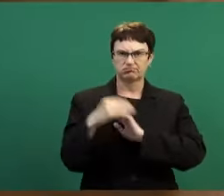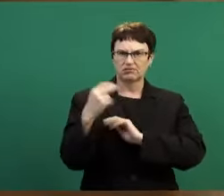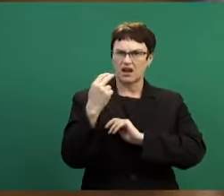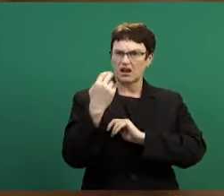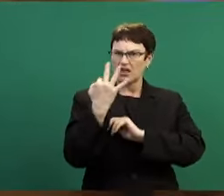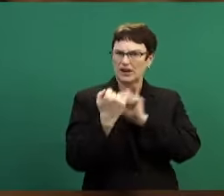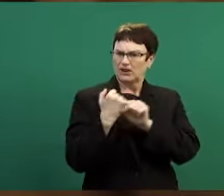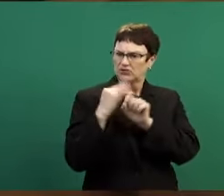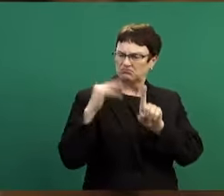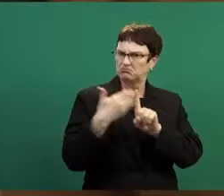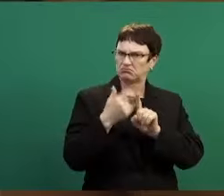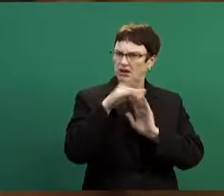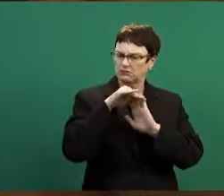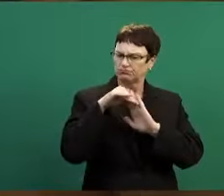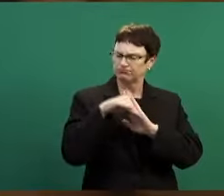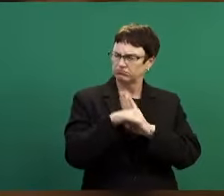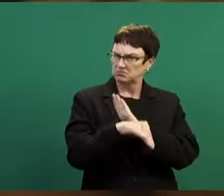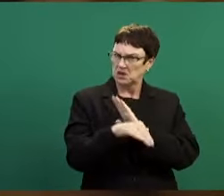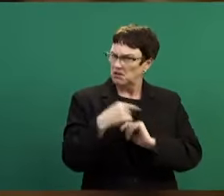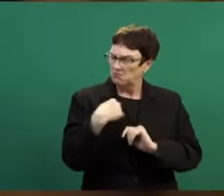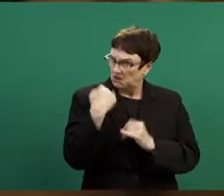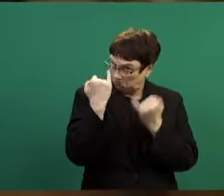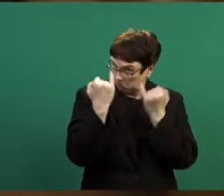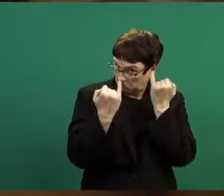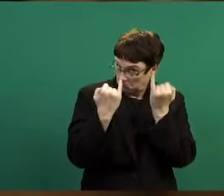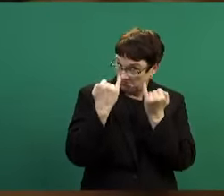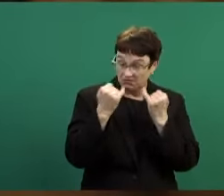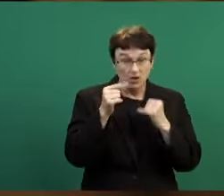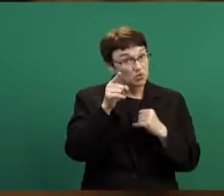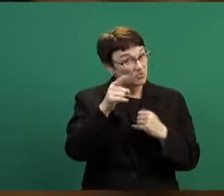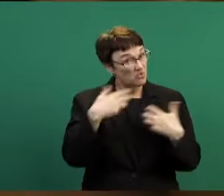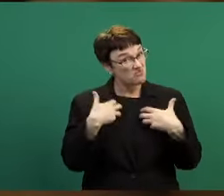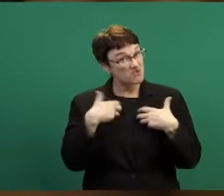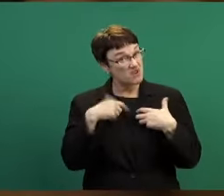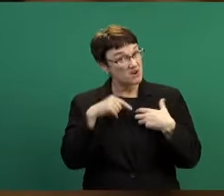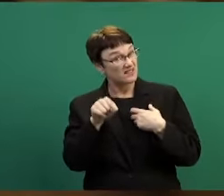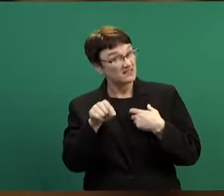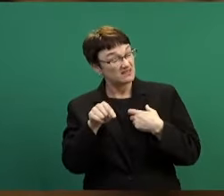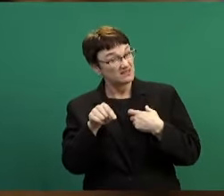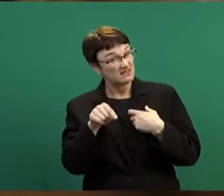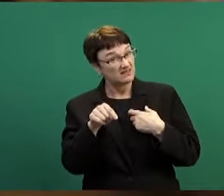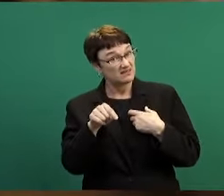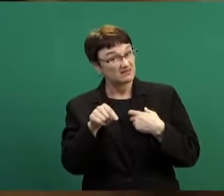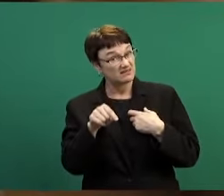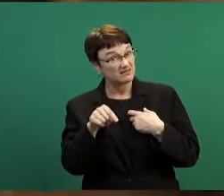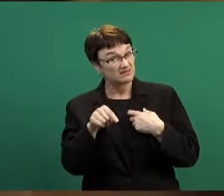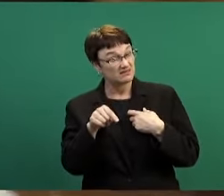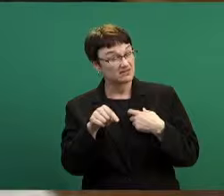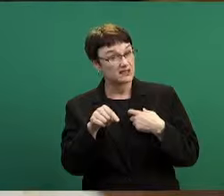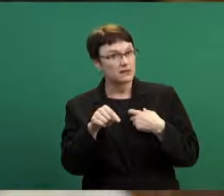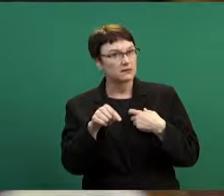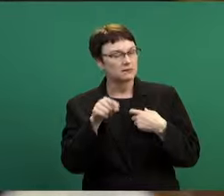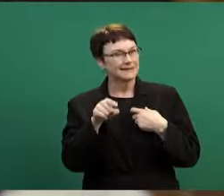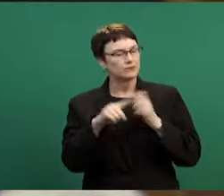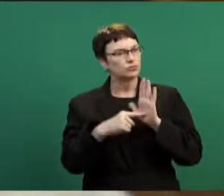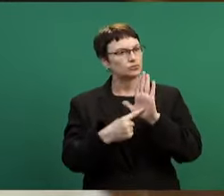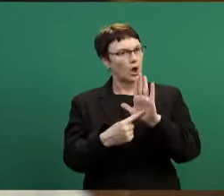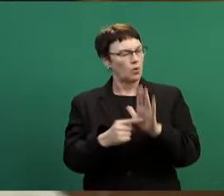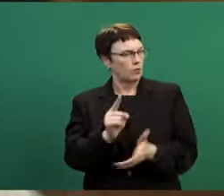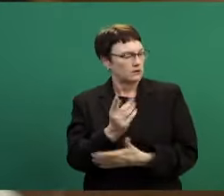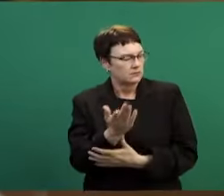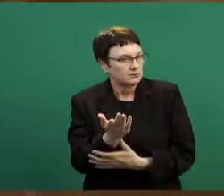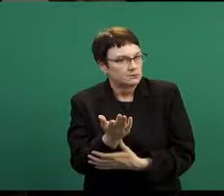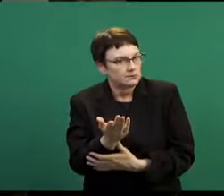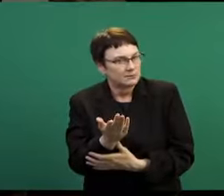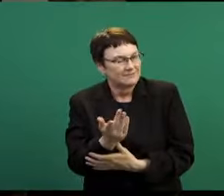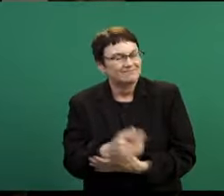years. And I wondered if this is a concern for the SARB. and what it reflects. Thank